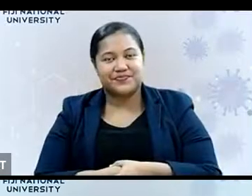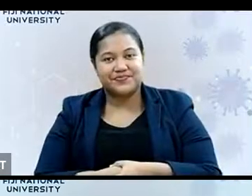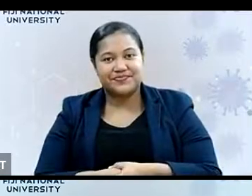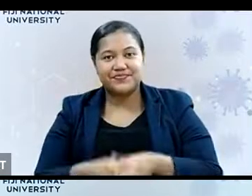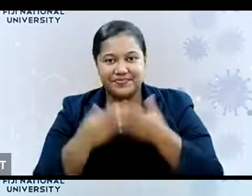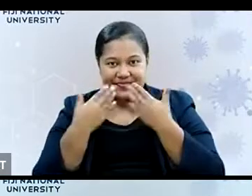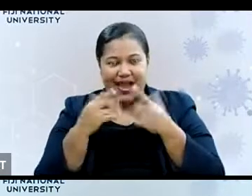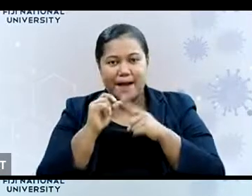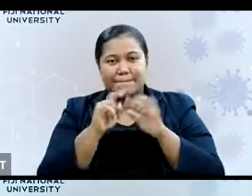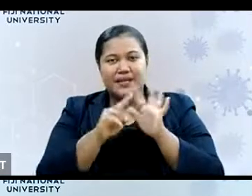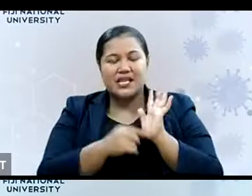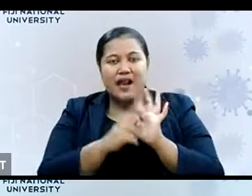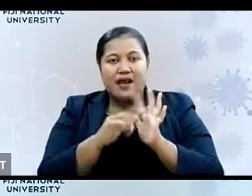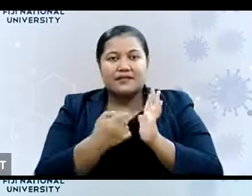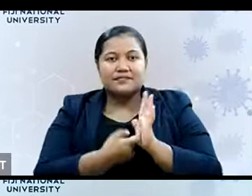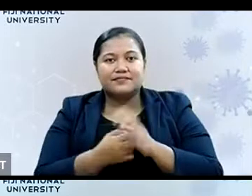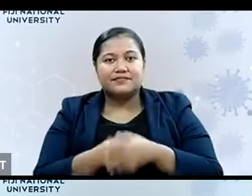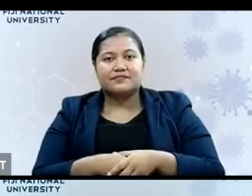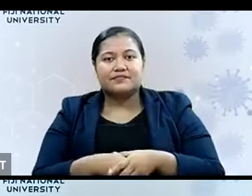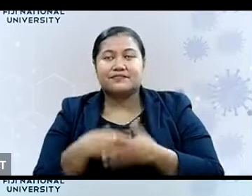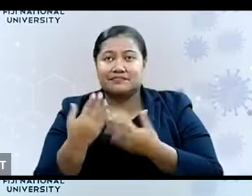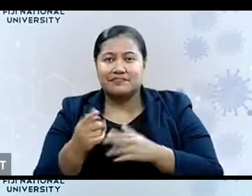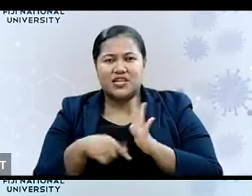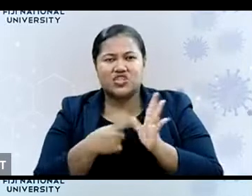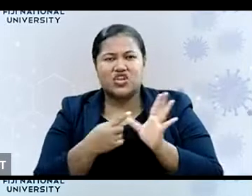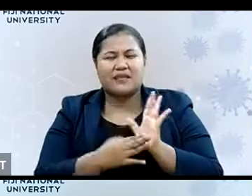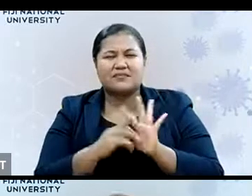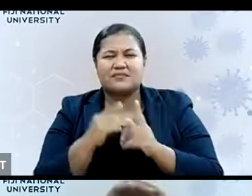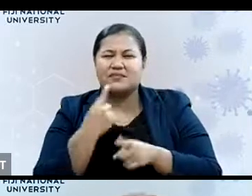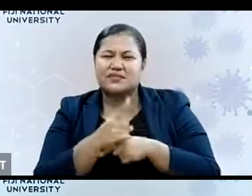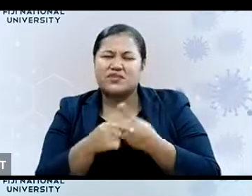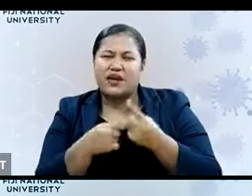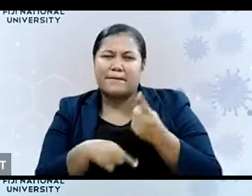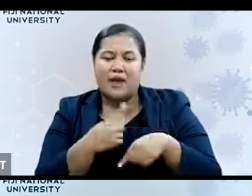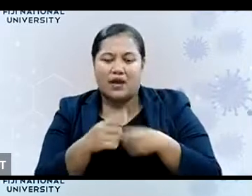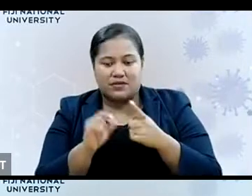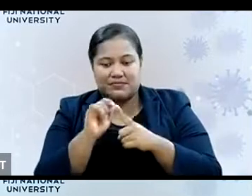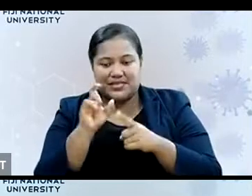James, back to the PCR.